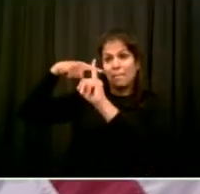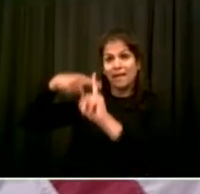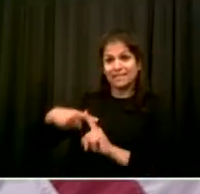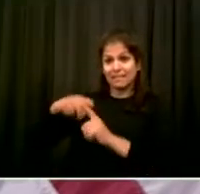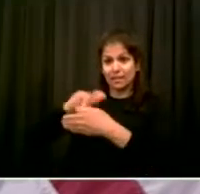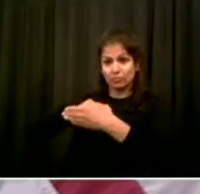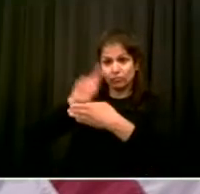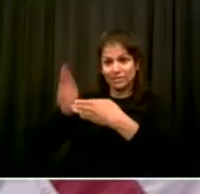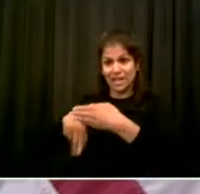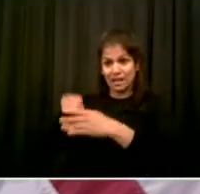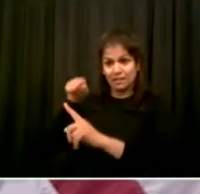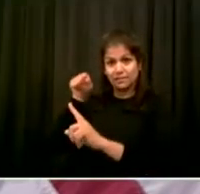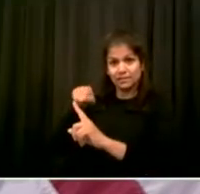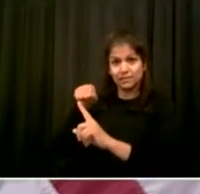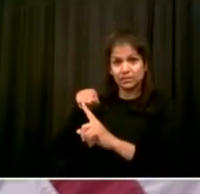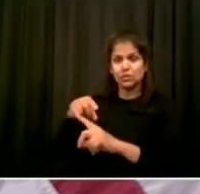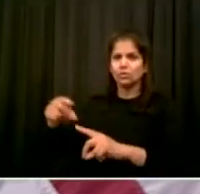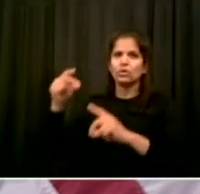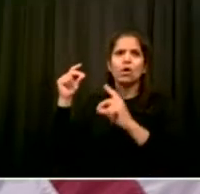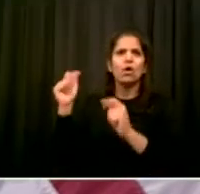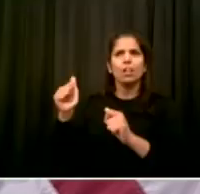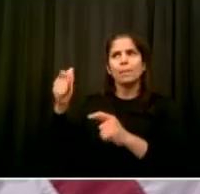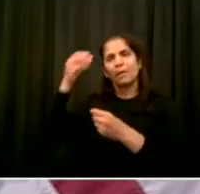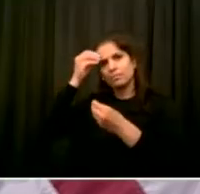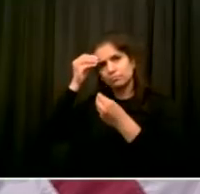individual getting their test results,